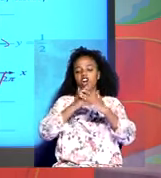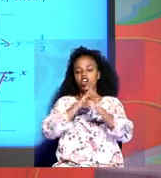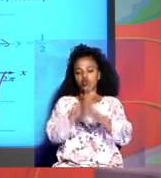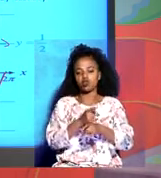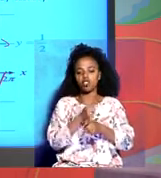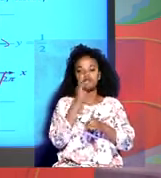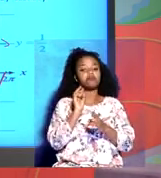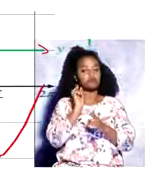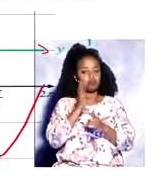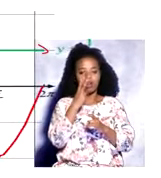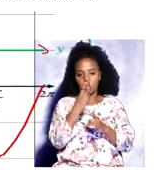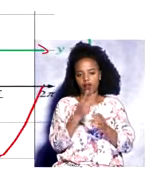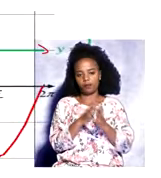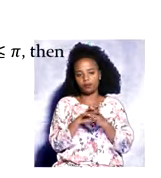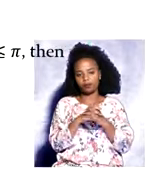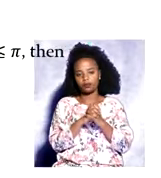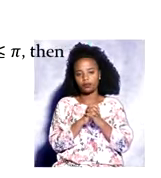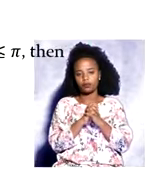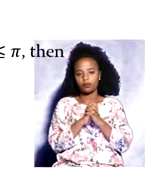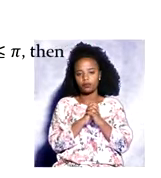this expression. Let's continue.